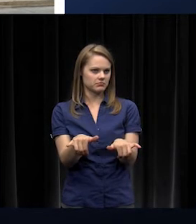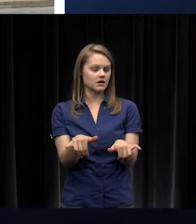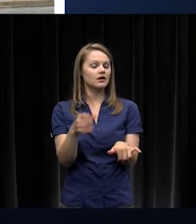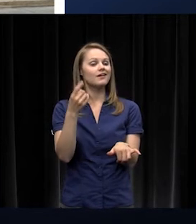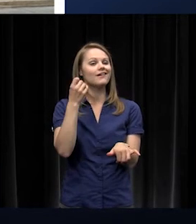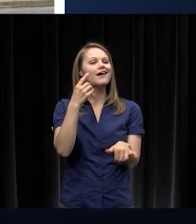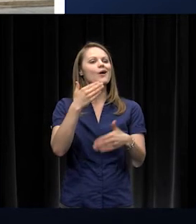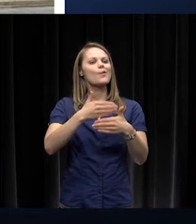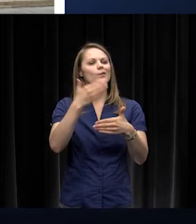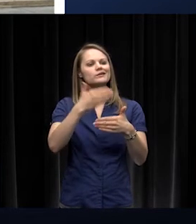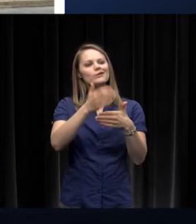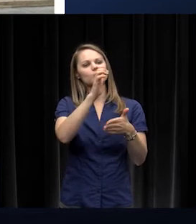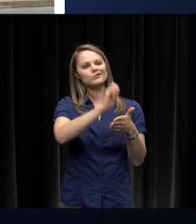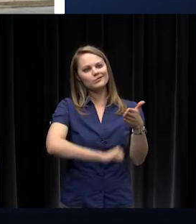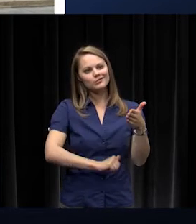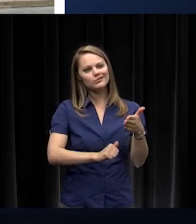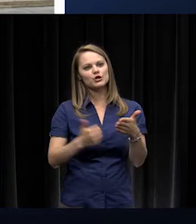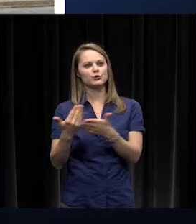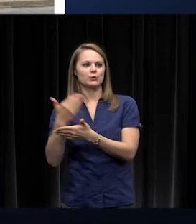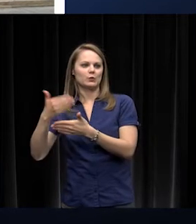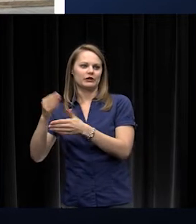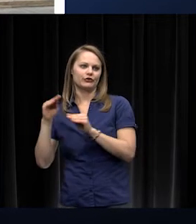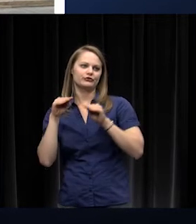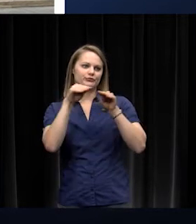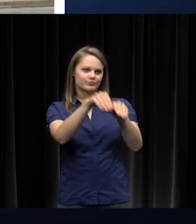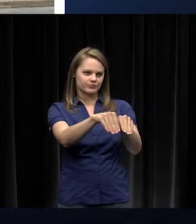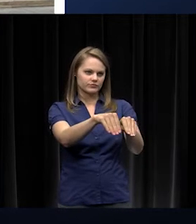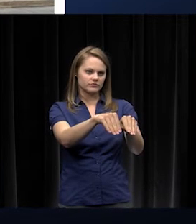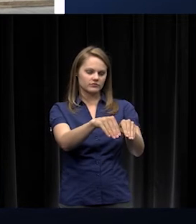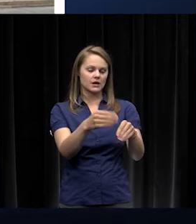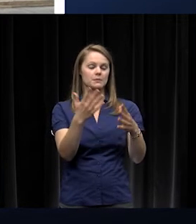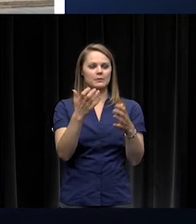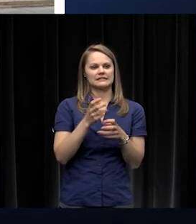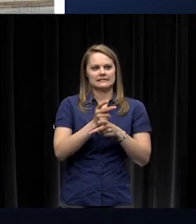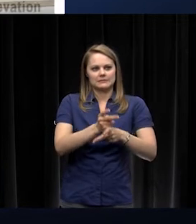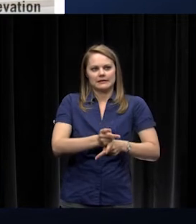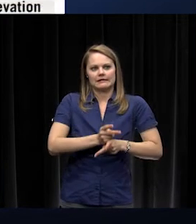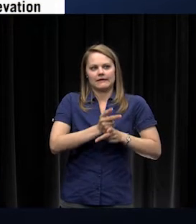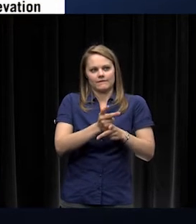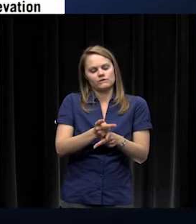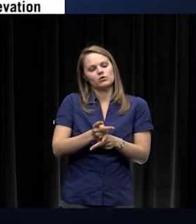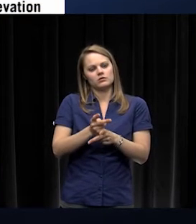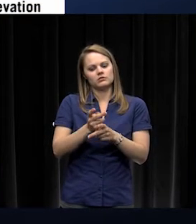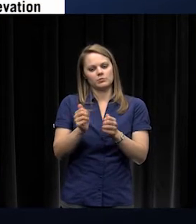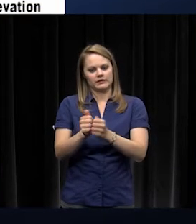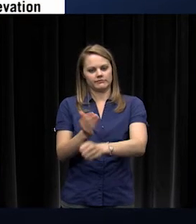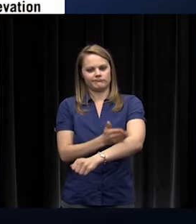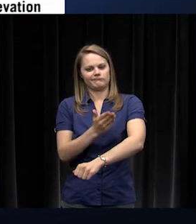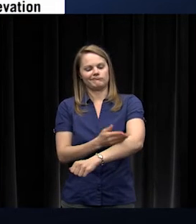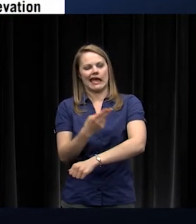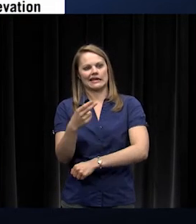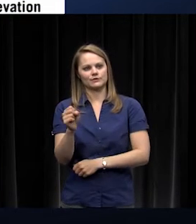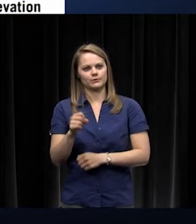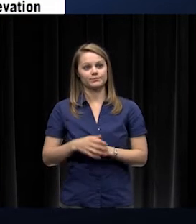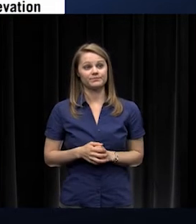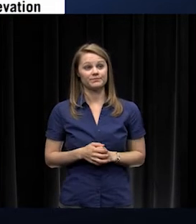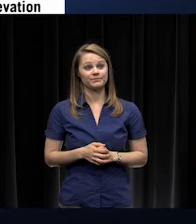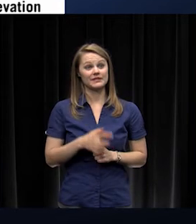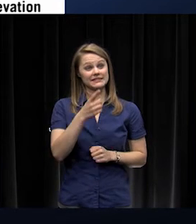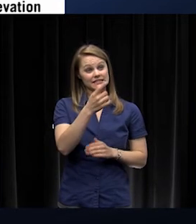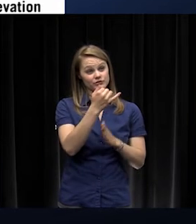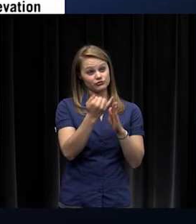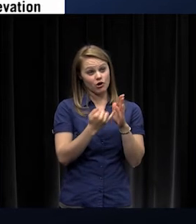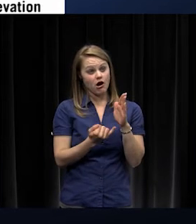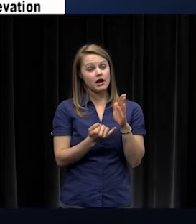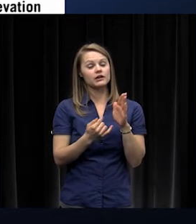out, put new windows in, but we wanted to pay special care for the high school. So the rendering you see here is showing